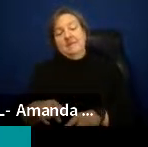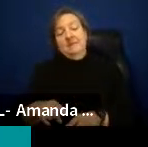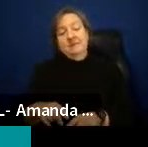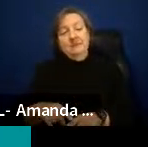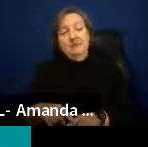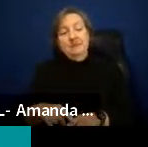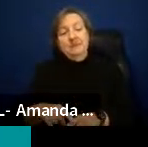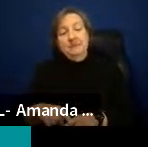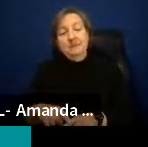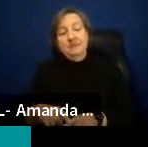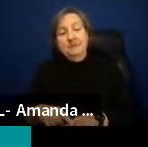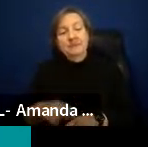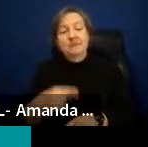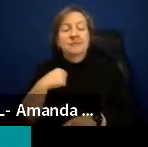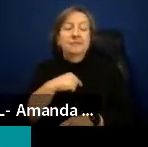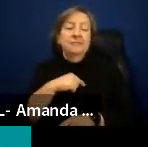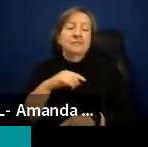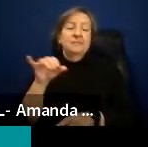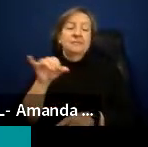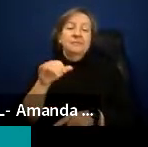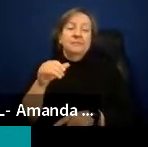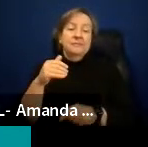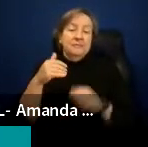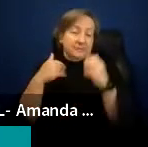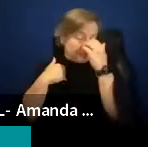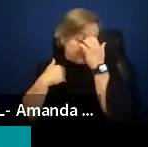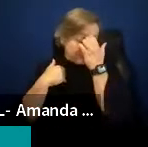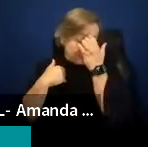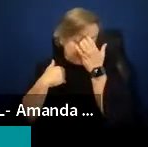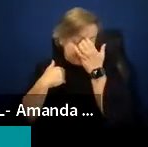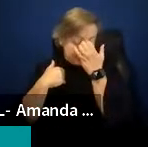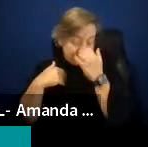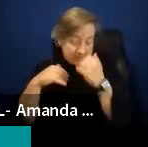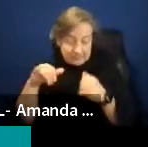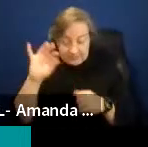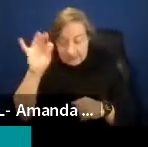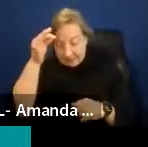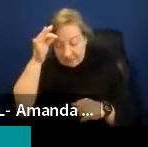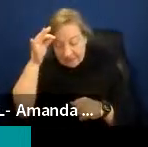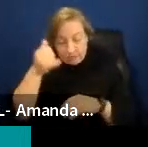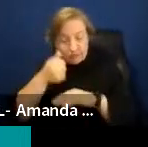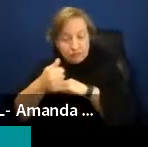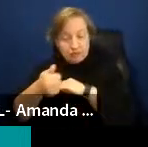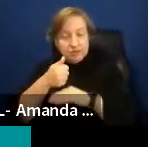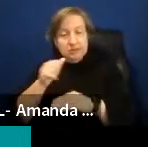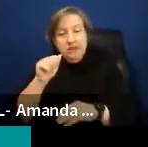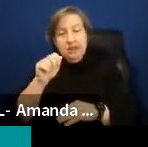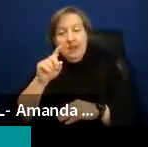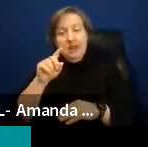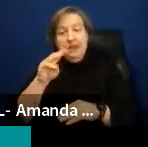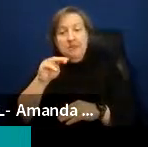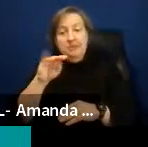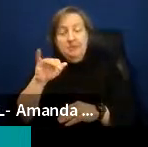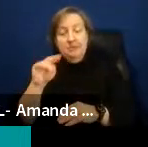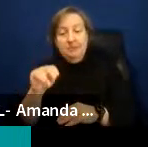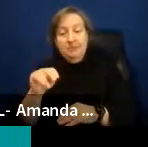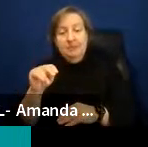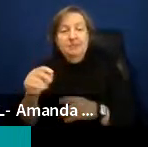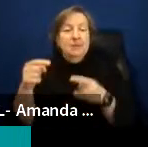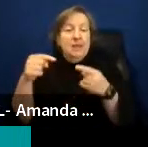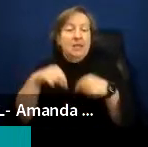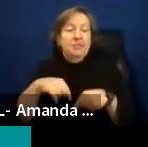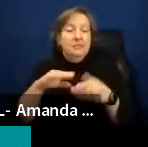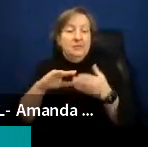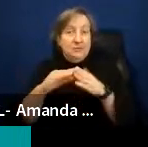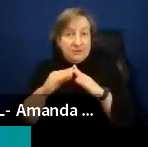So we also had the Federal Transit Administrator come to